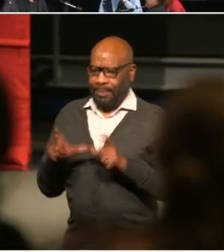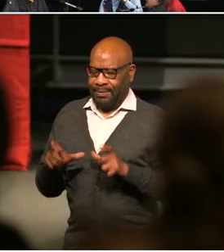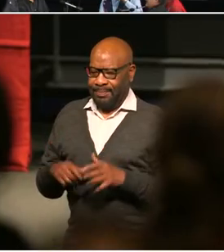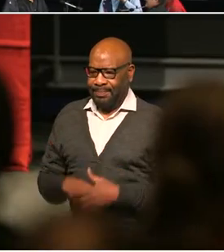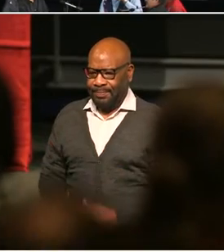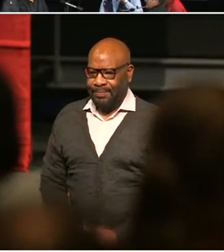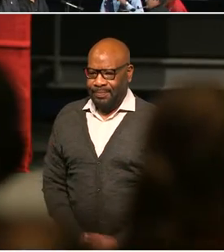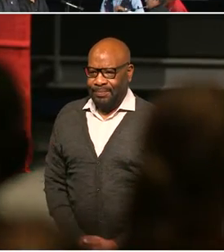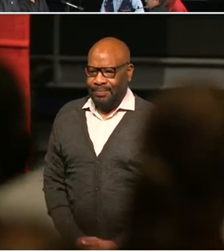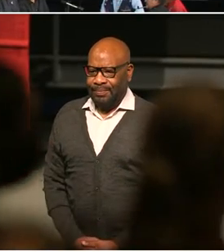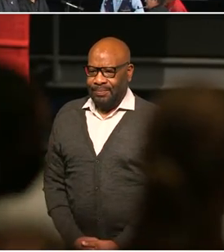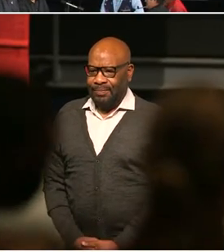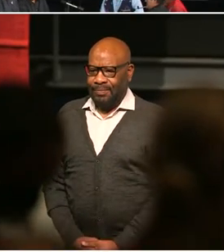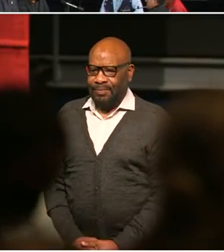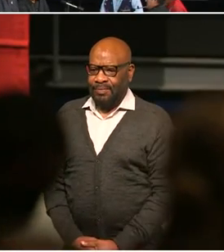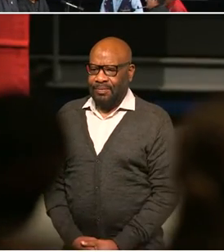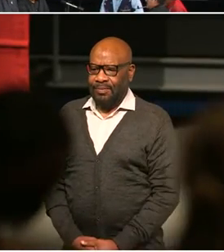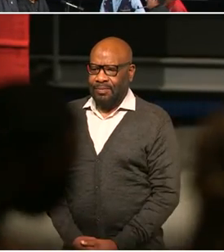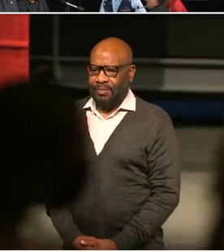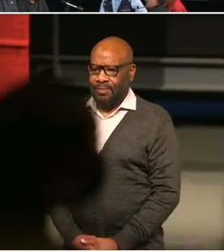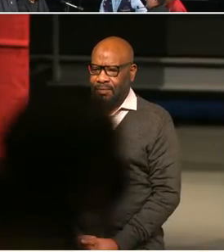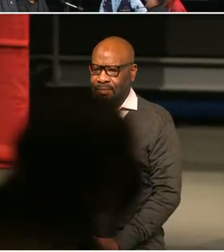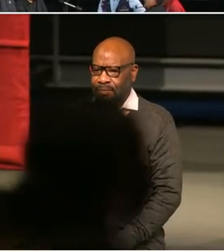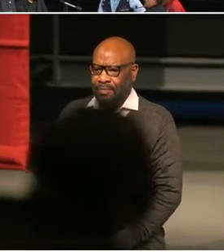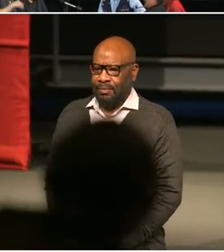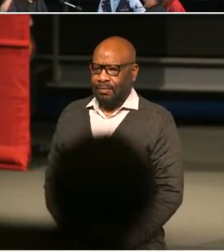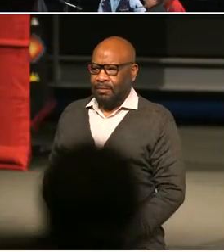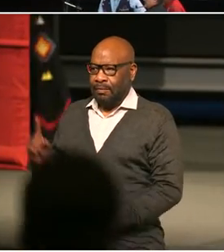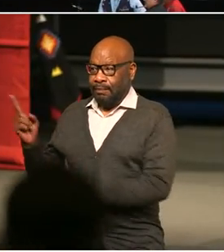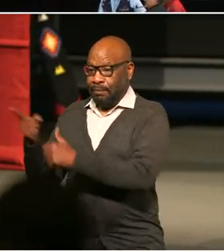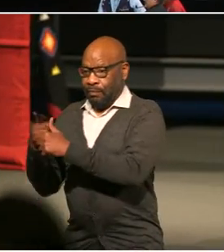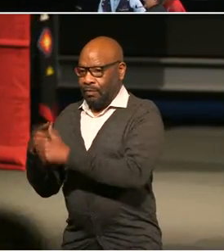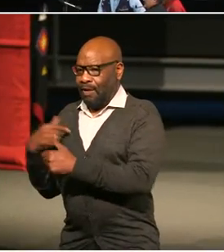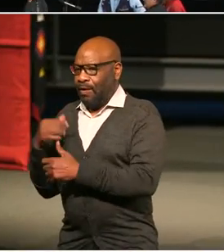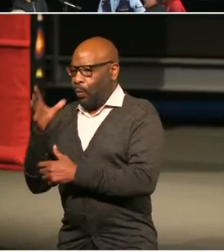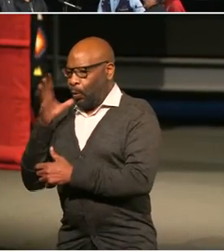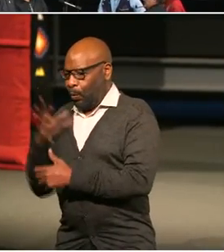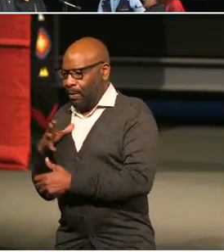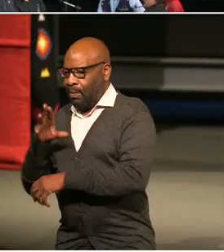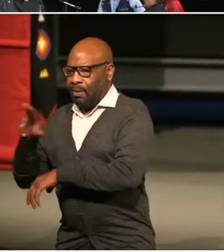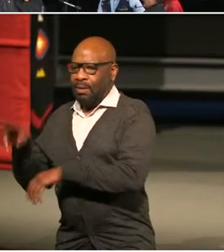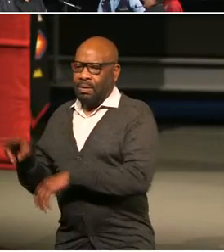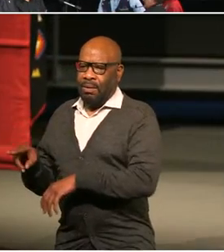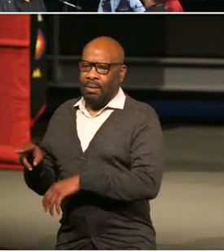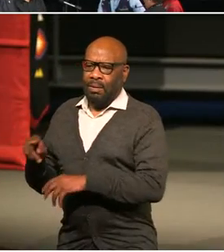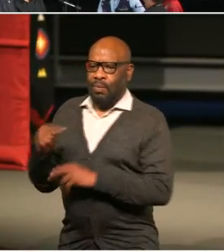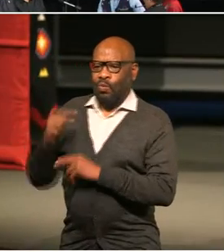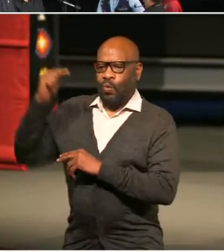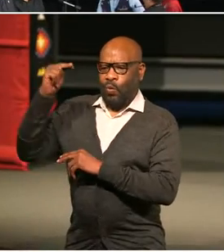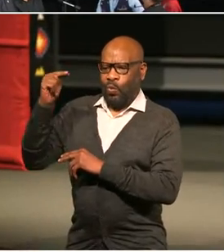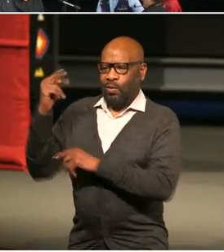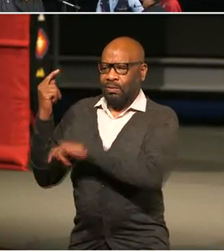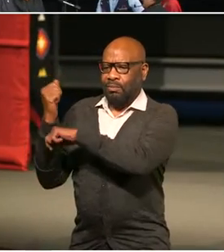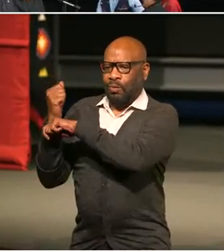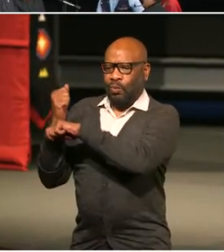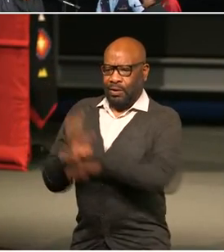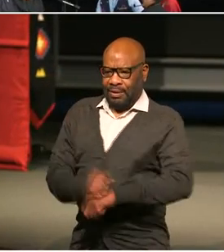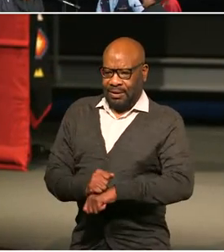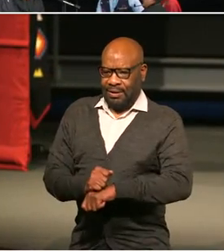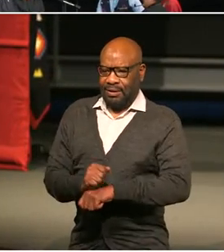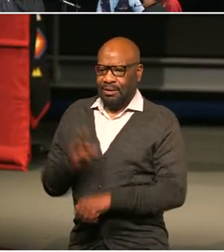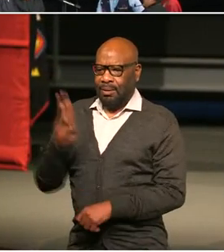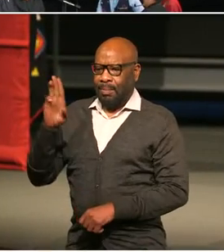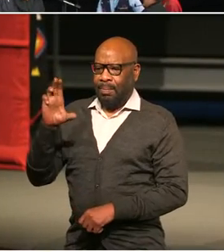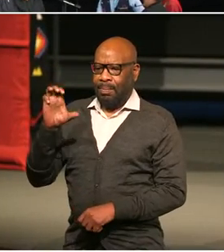First, we have women's Northern traditional buckskin, Teresa Littlebird, Northern Cheyenne